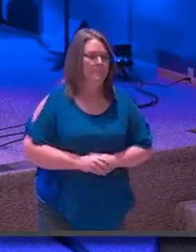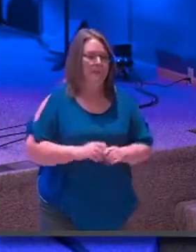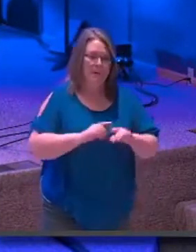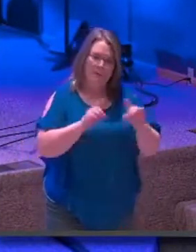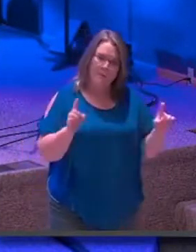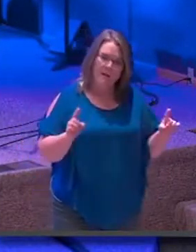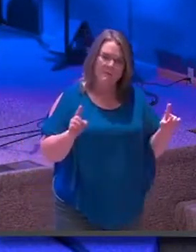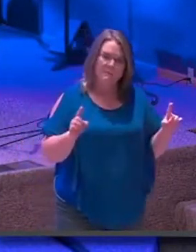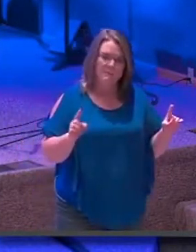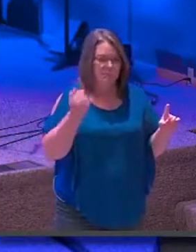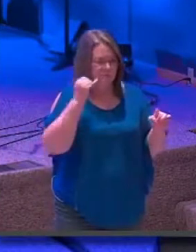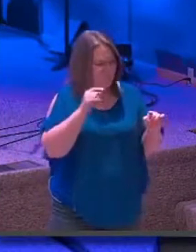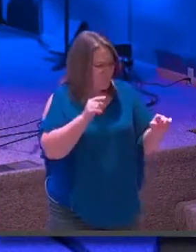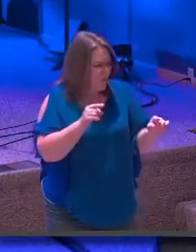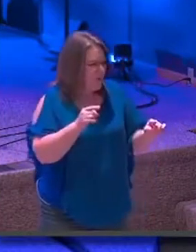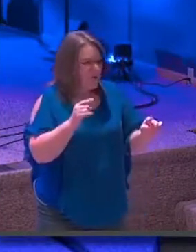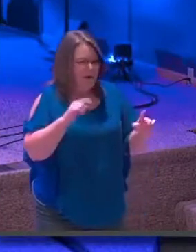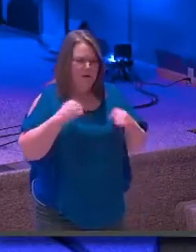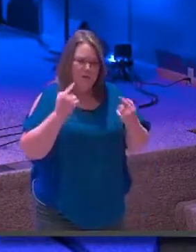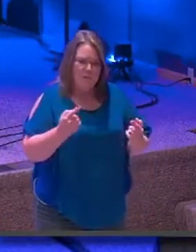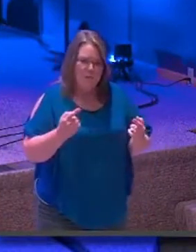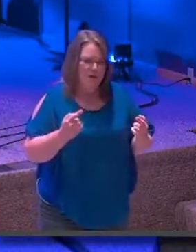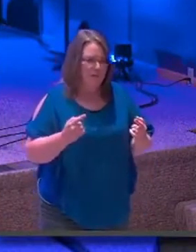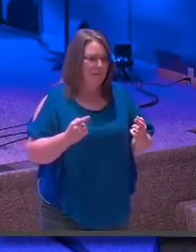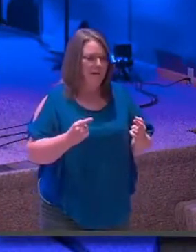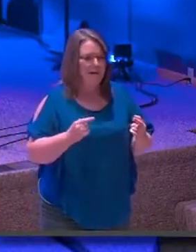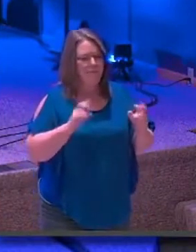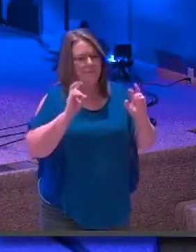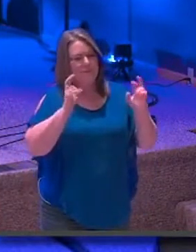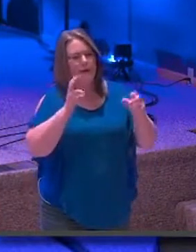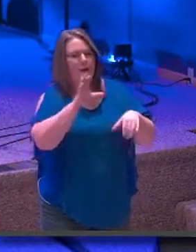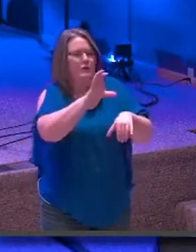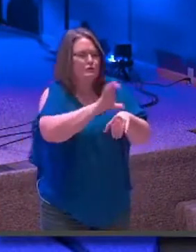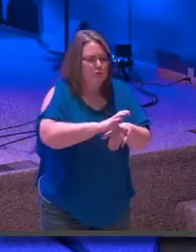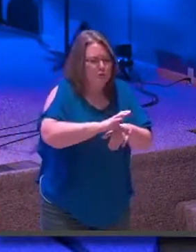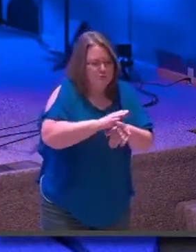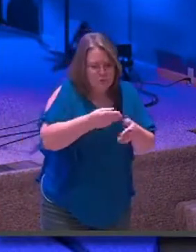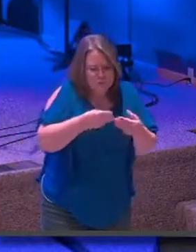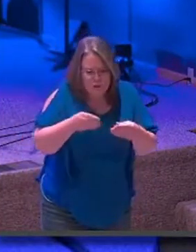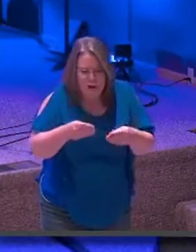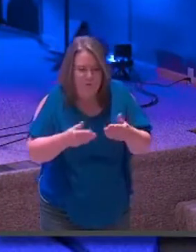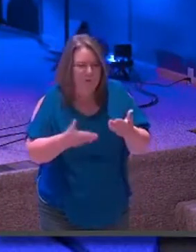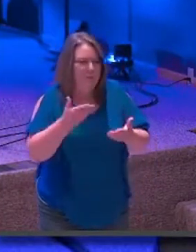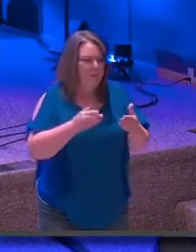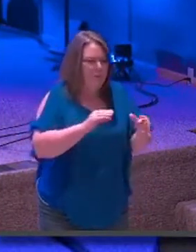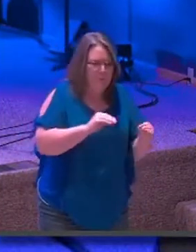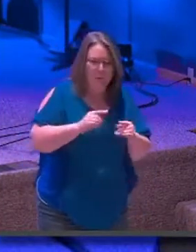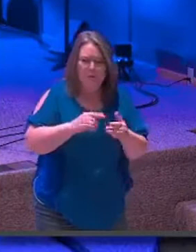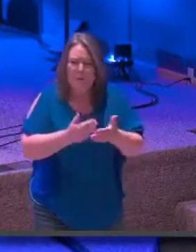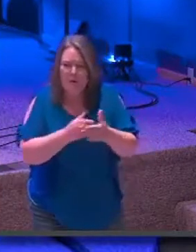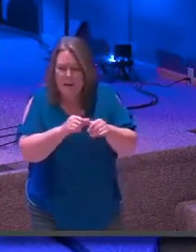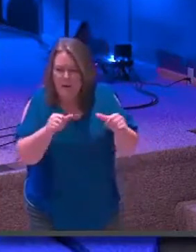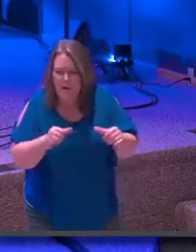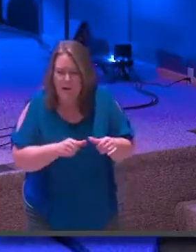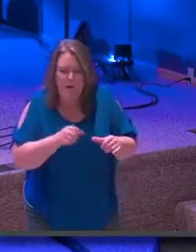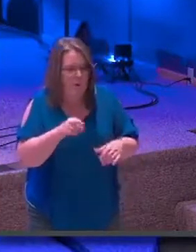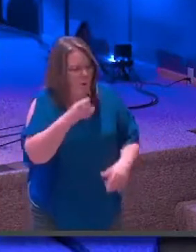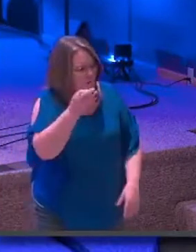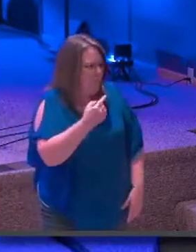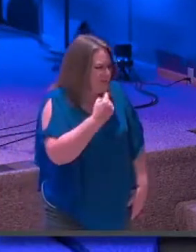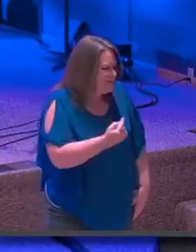you go and if you've ever been church shopping before, right? Maybe you moved to a new area, or the pastor said something you